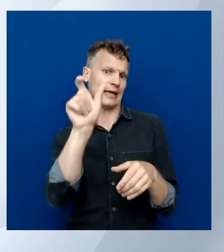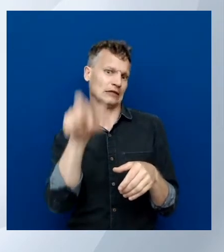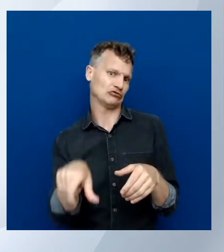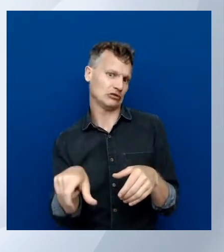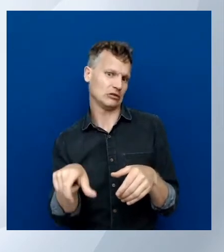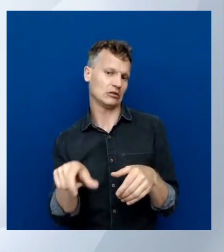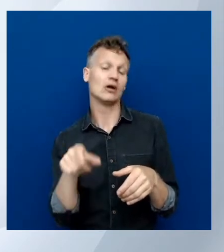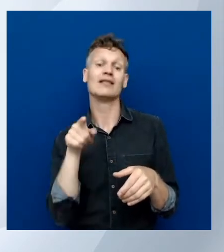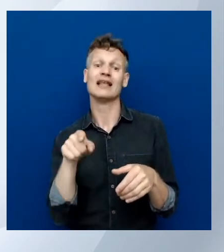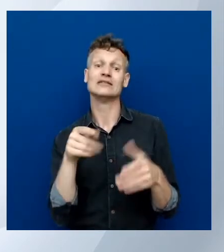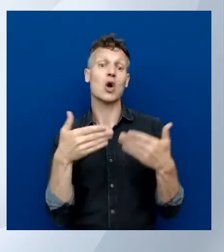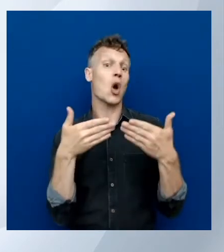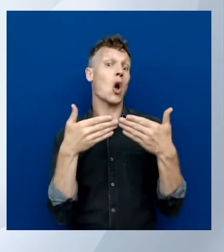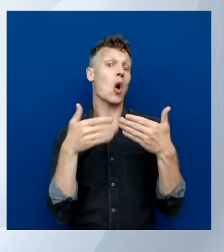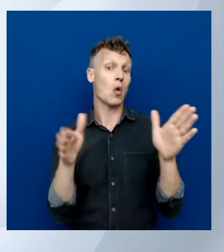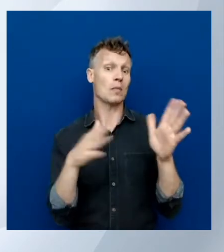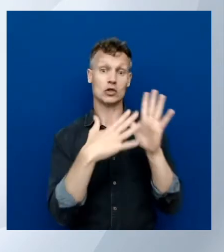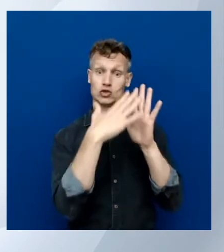purpose engine.